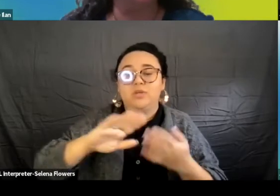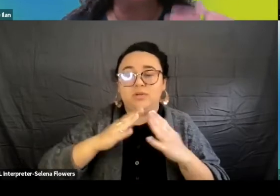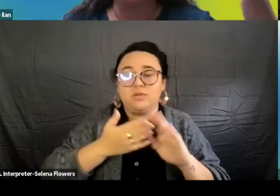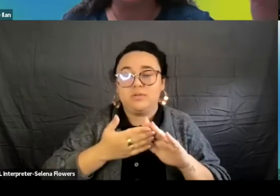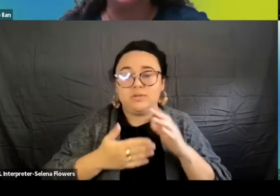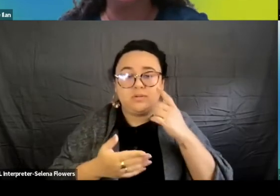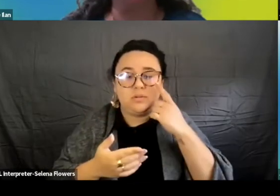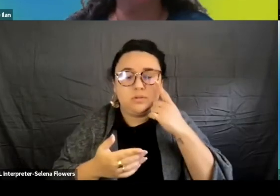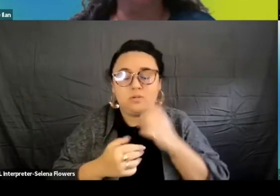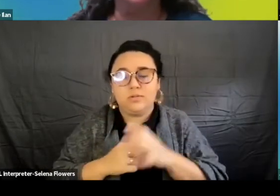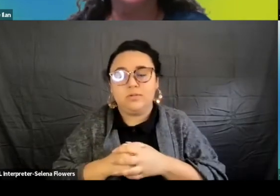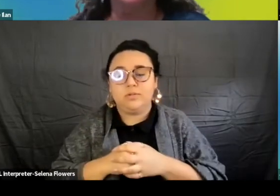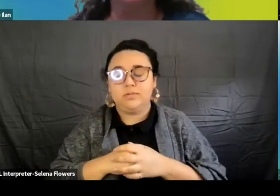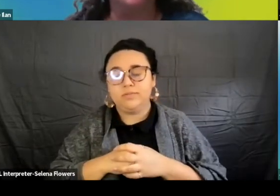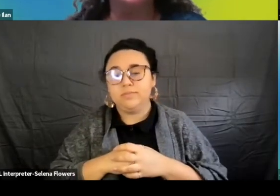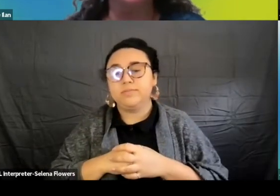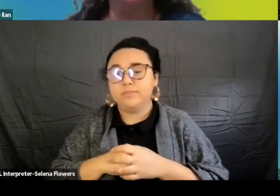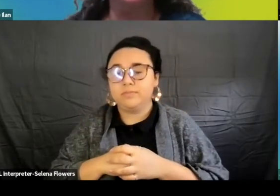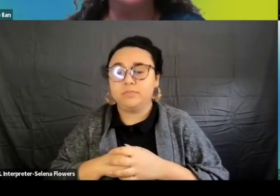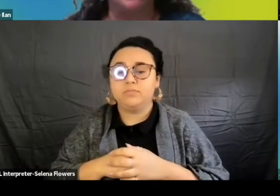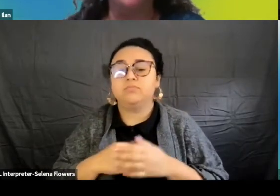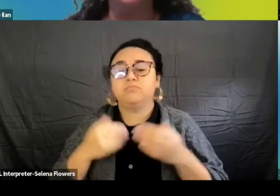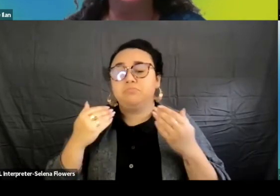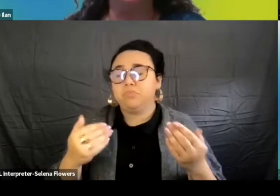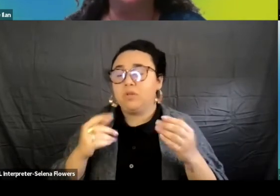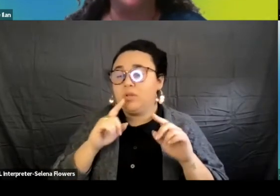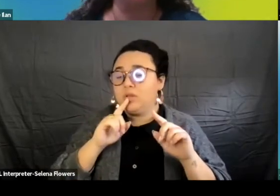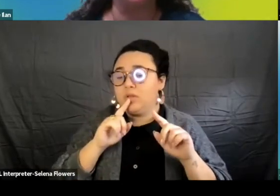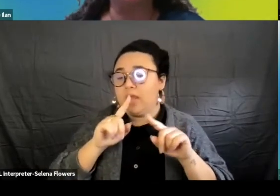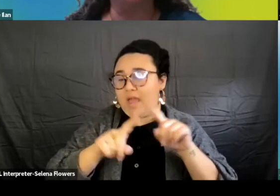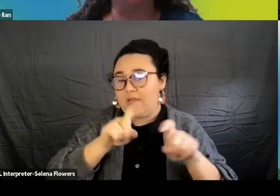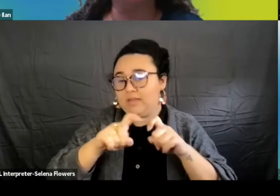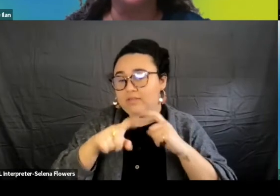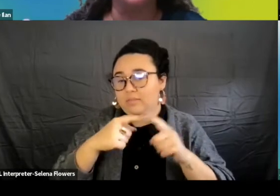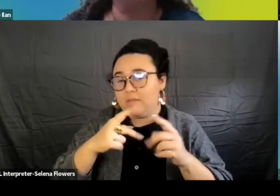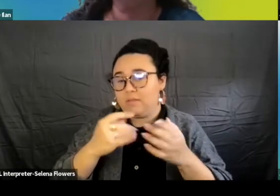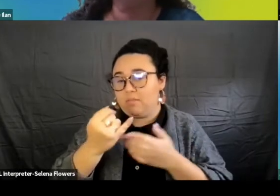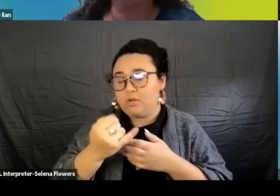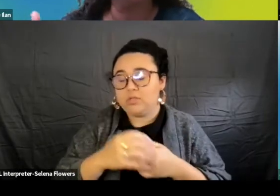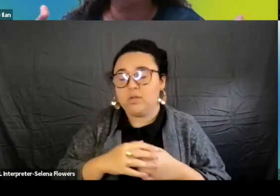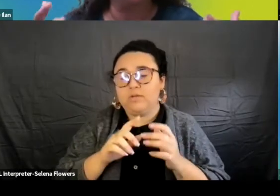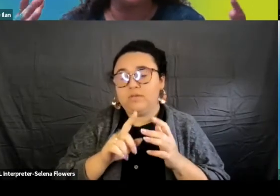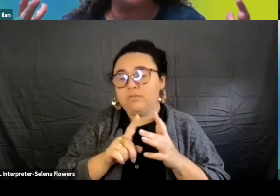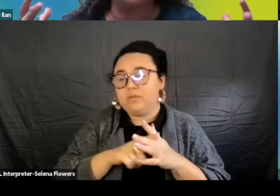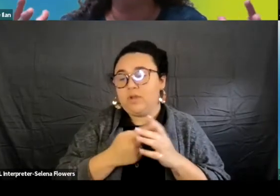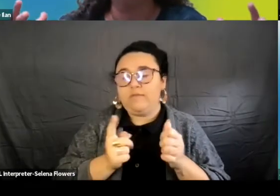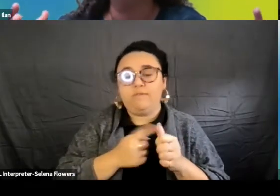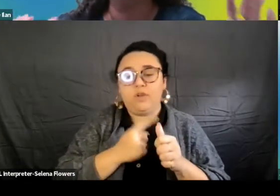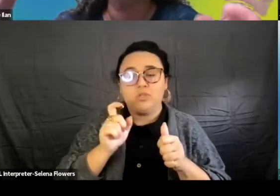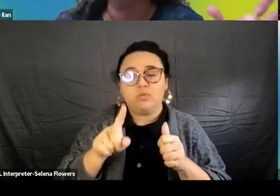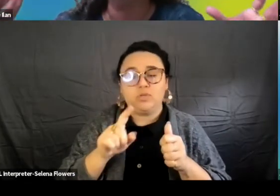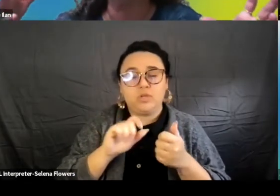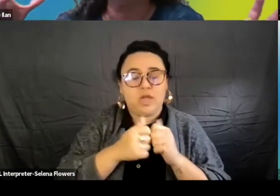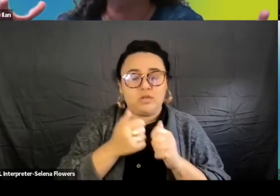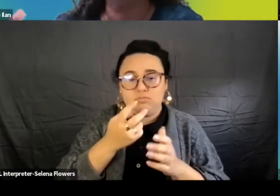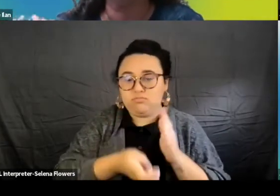So let's get into some questions about your project. I'd like to start out with, how did you get into